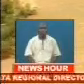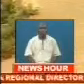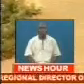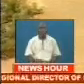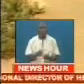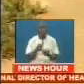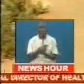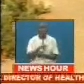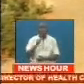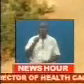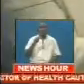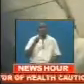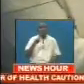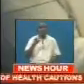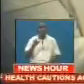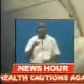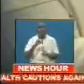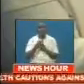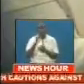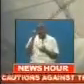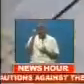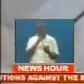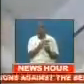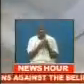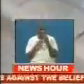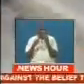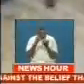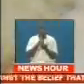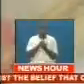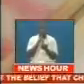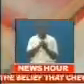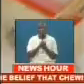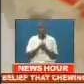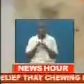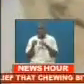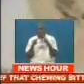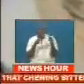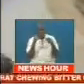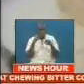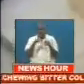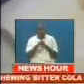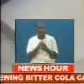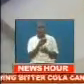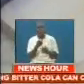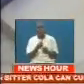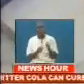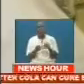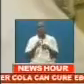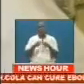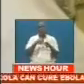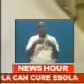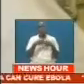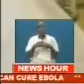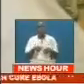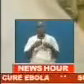The Ghana Atomic Energy Commission is the government-mandated institution to oversee the regulation of items and devices